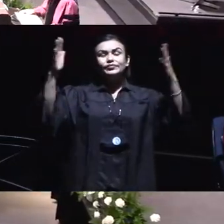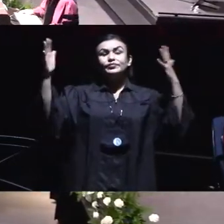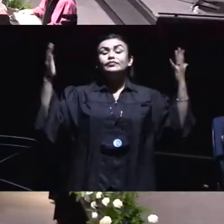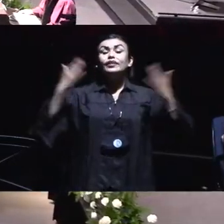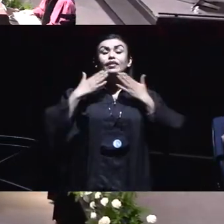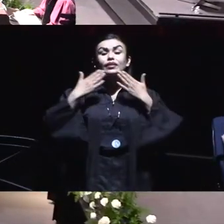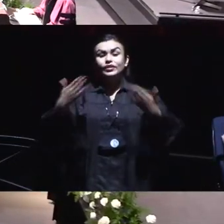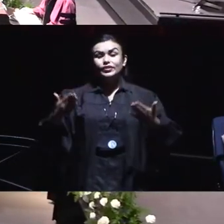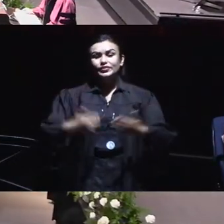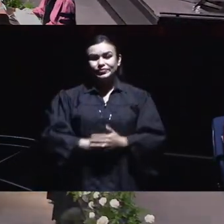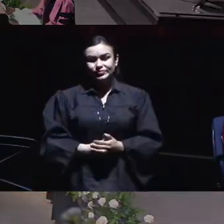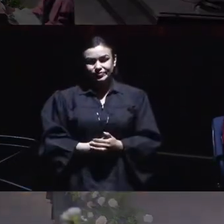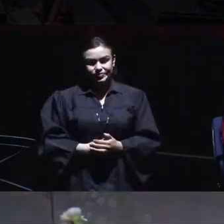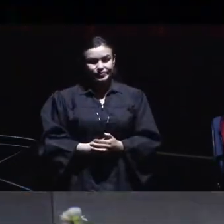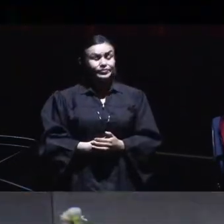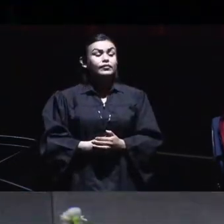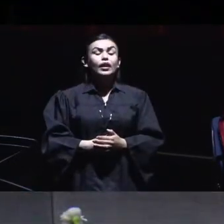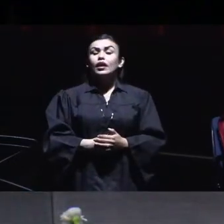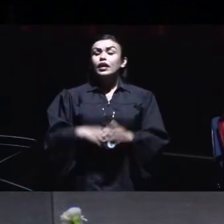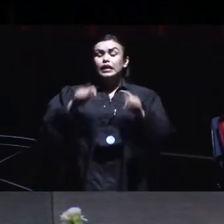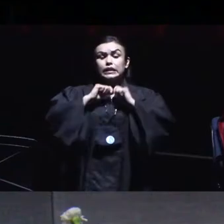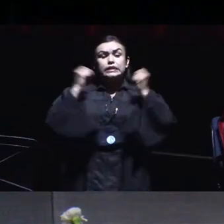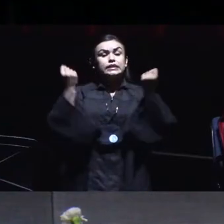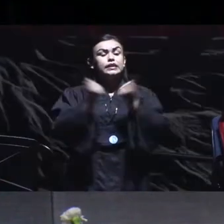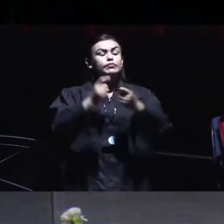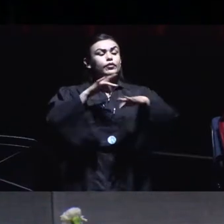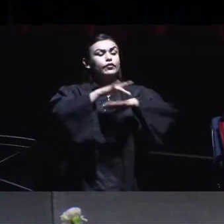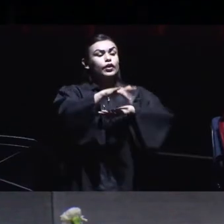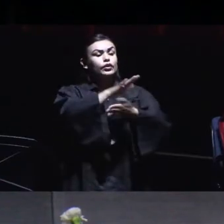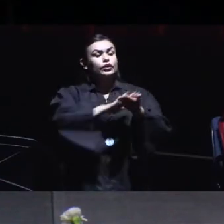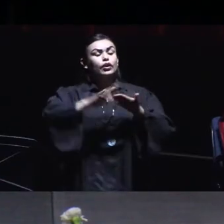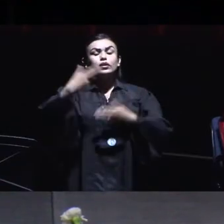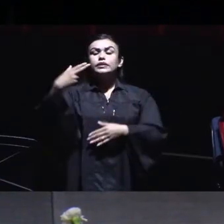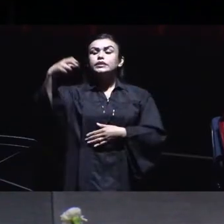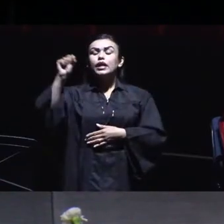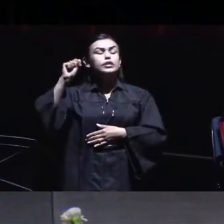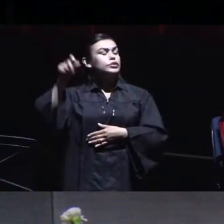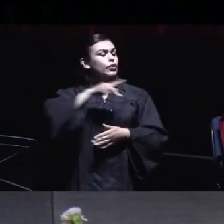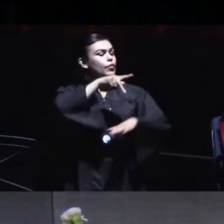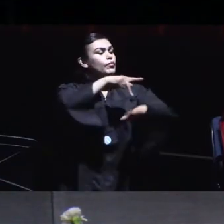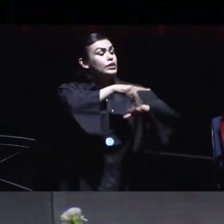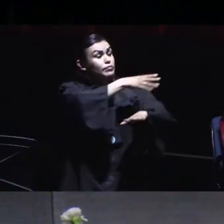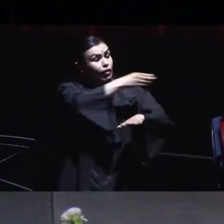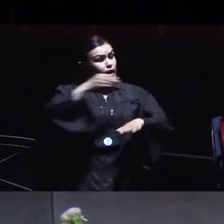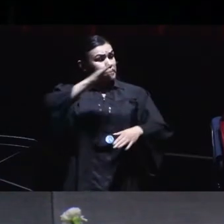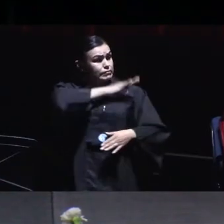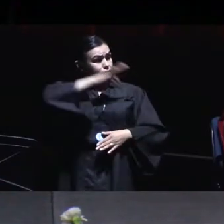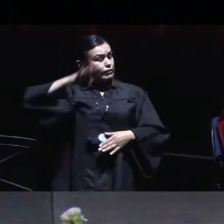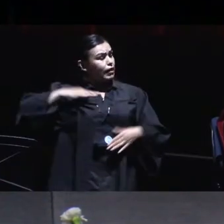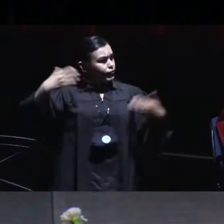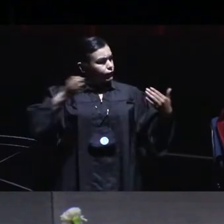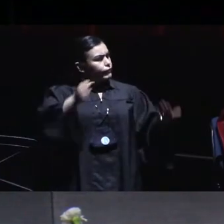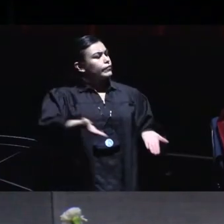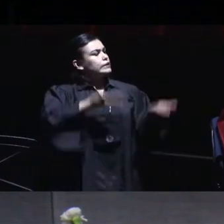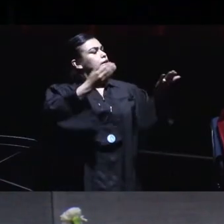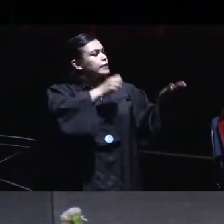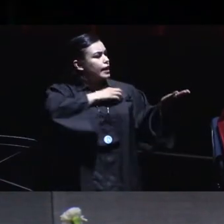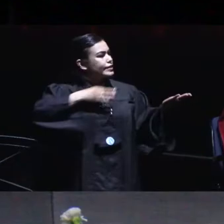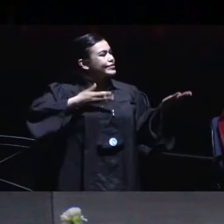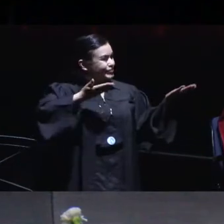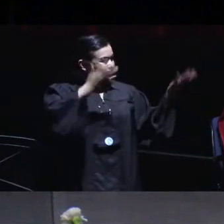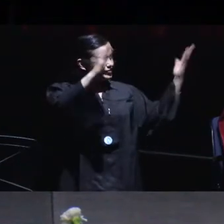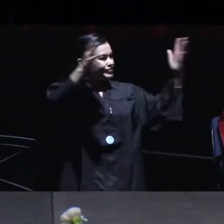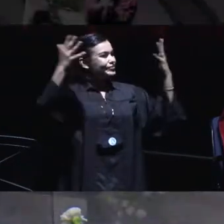Thank you. Would our team of early college high school principals and staff also please stand?